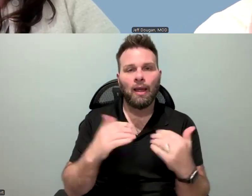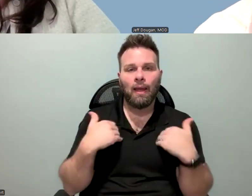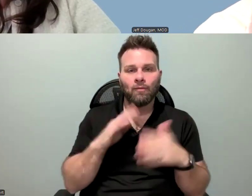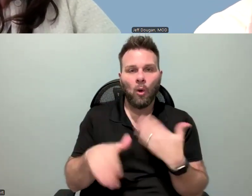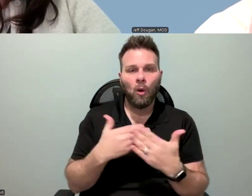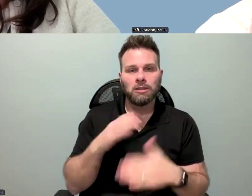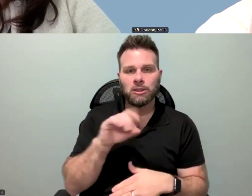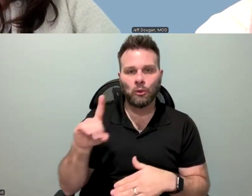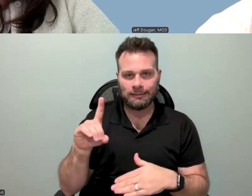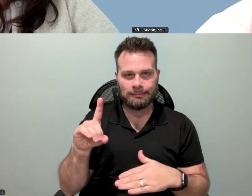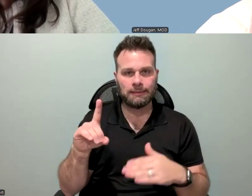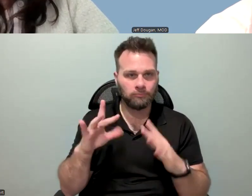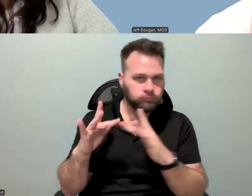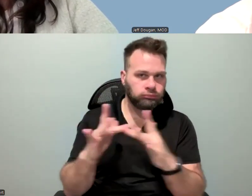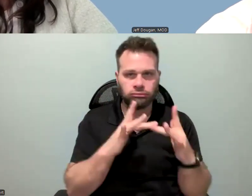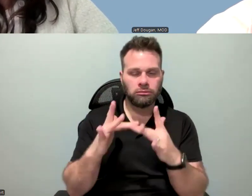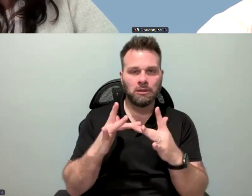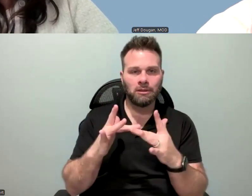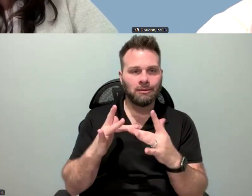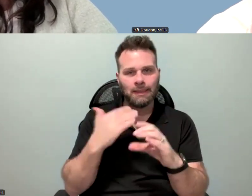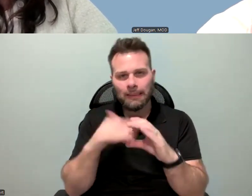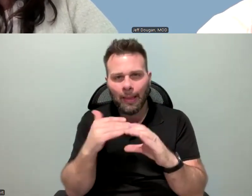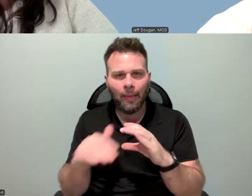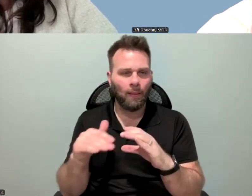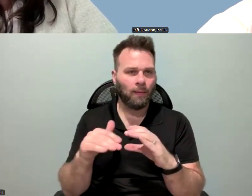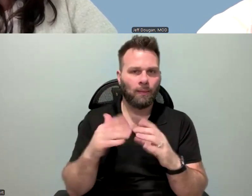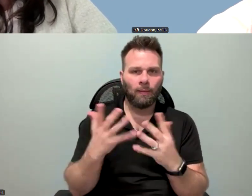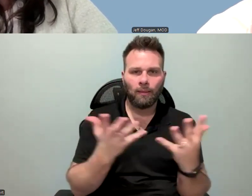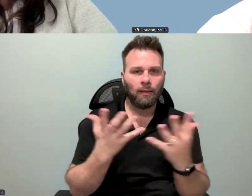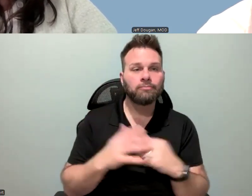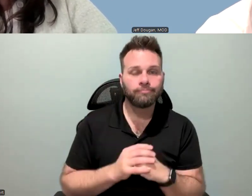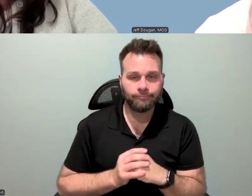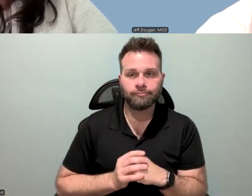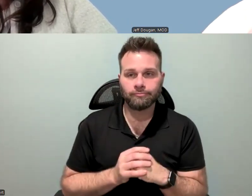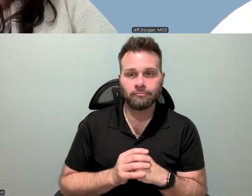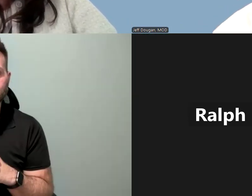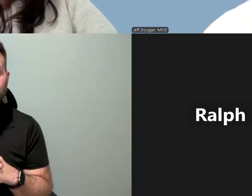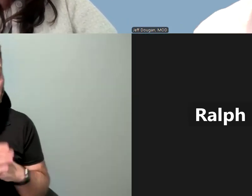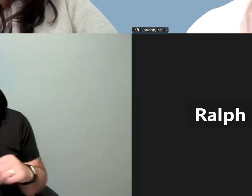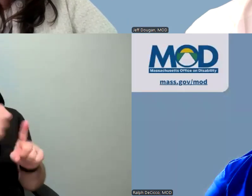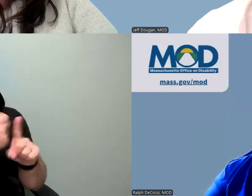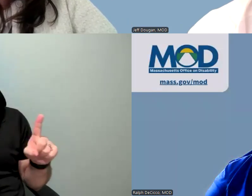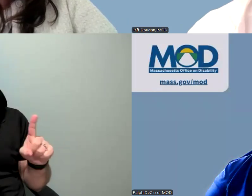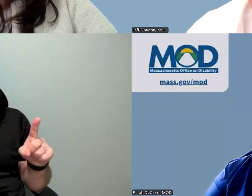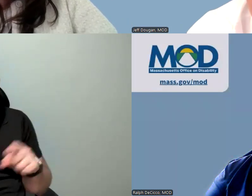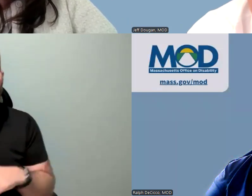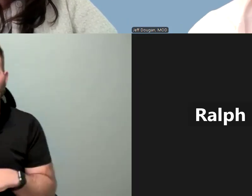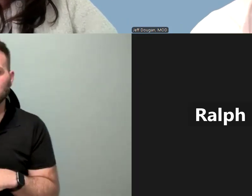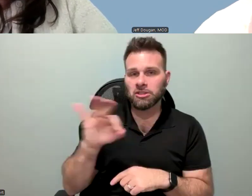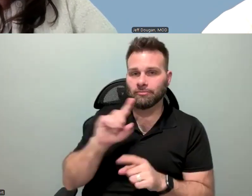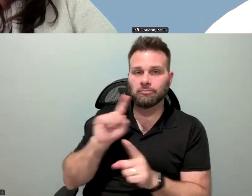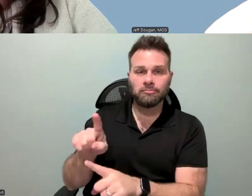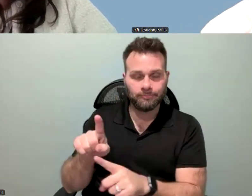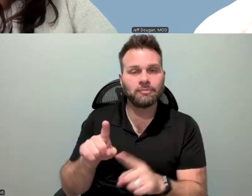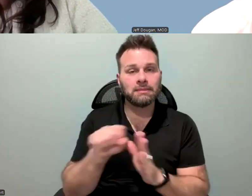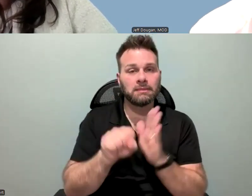networking opportunities? No. And I'm not sure, I'm hoping, through our statewide meetings, we're hoping